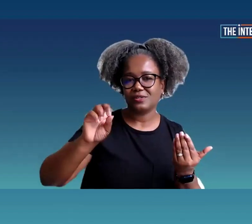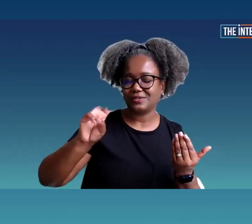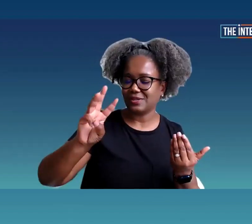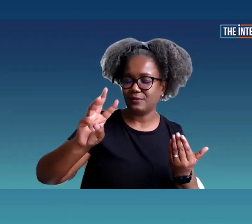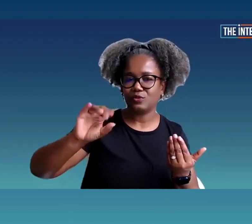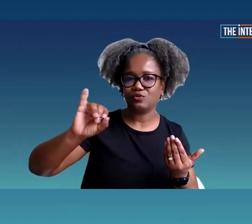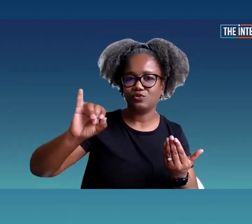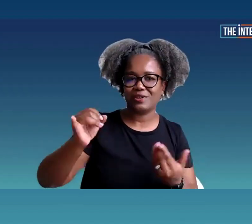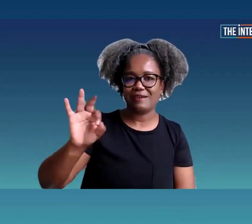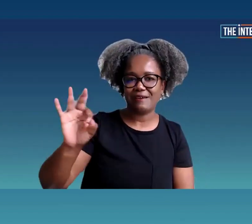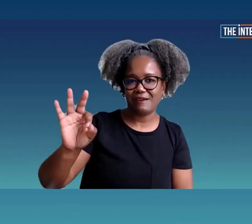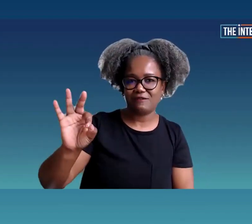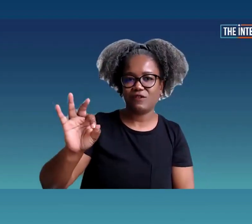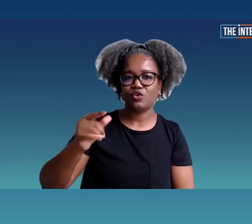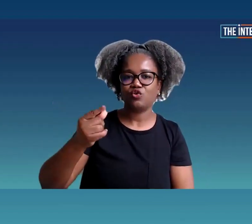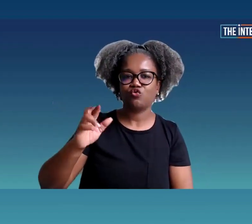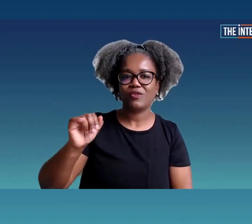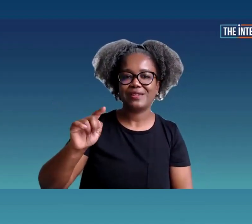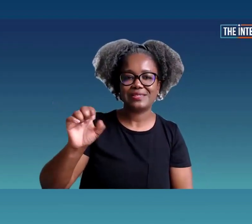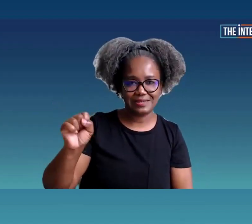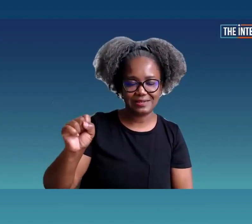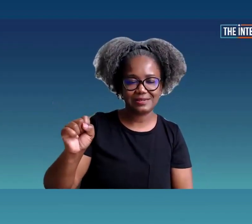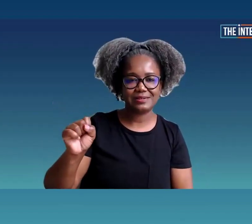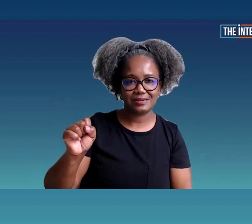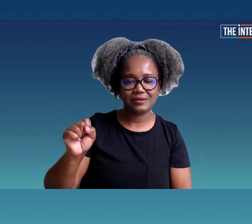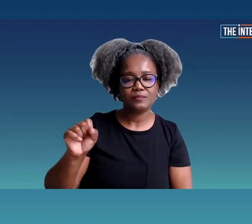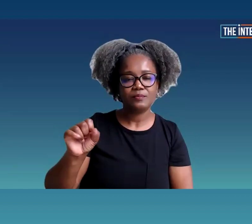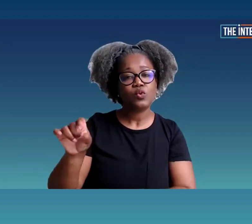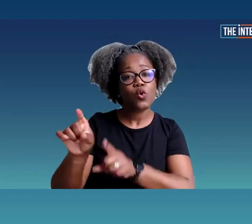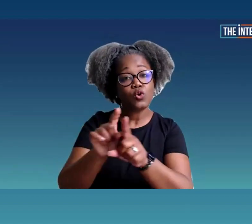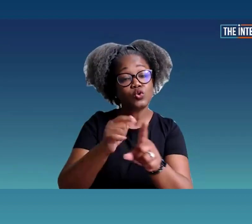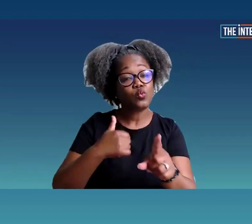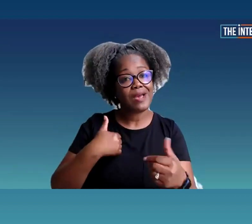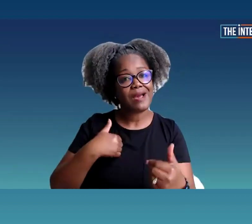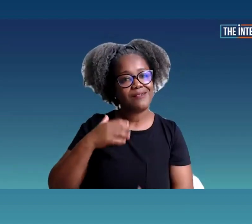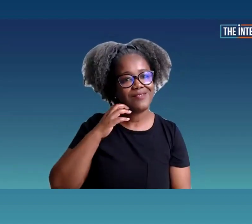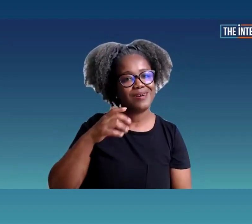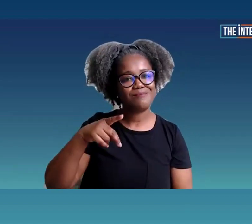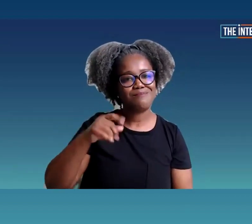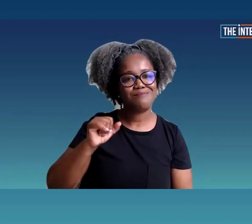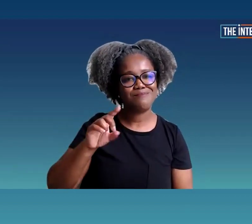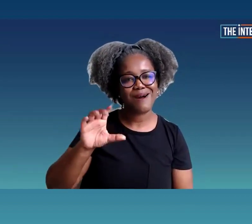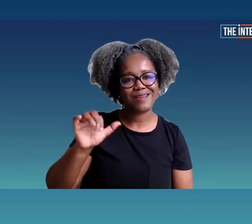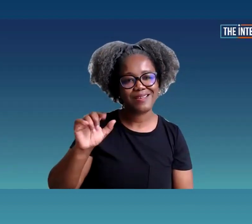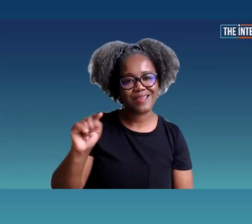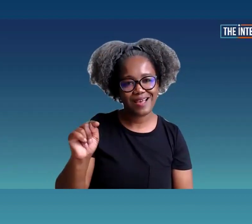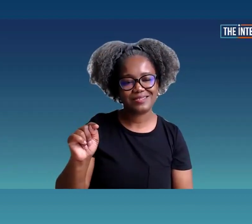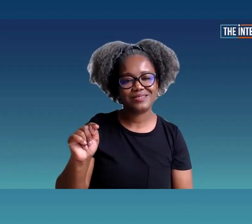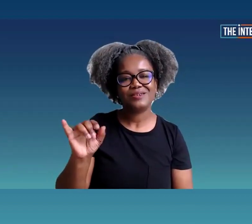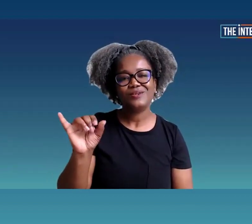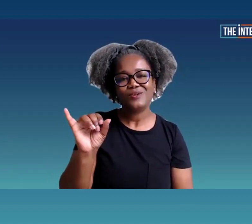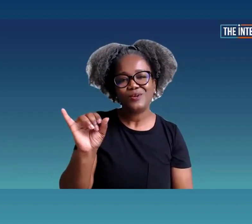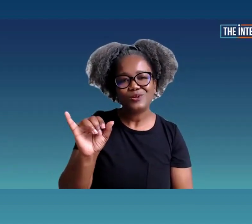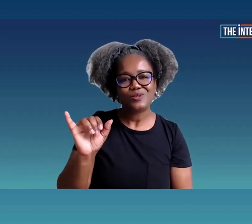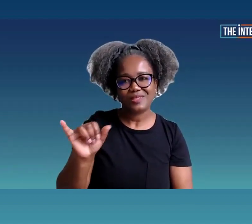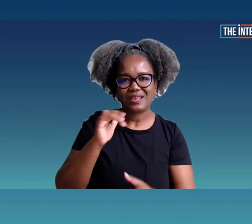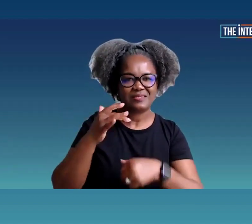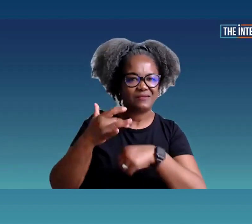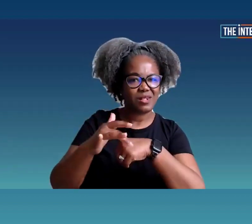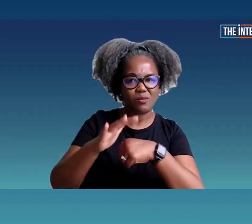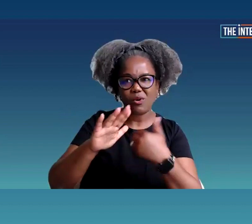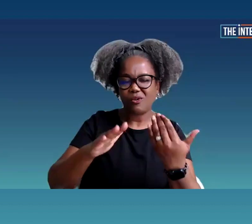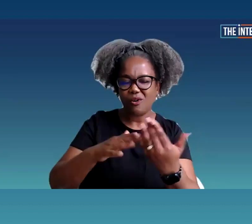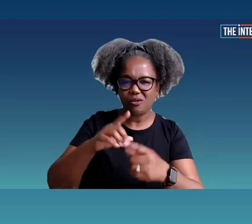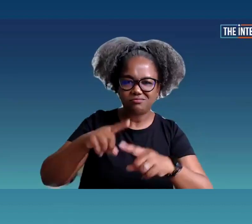a podcast that we have called The Intersection, where racism and healthcare meet, and it's available on all